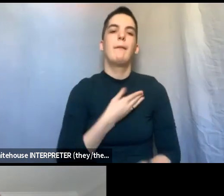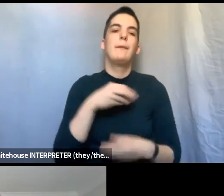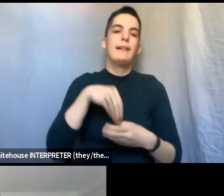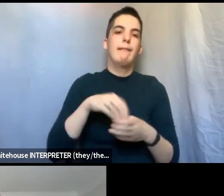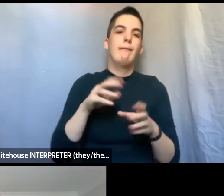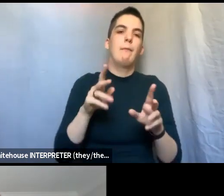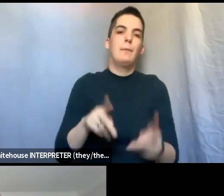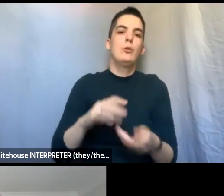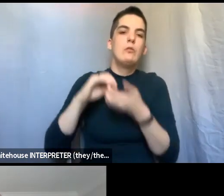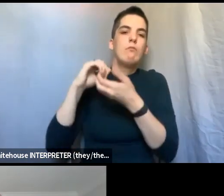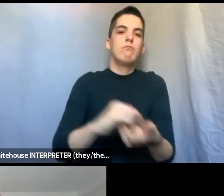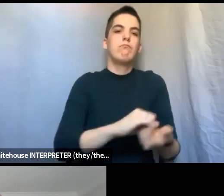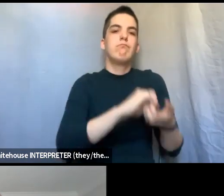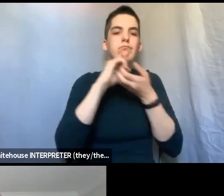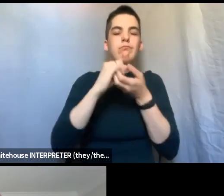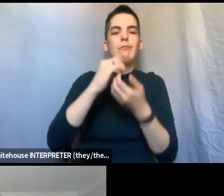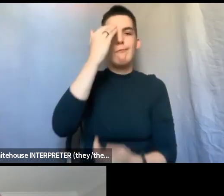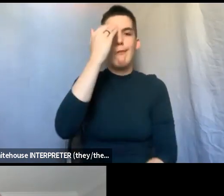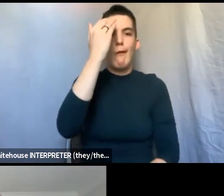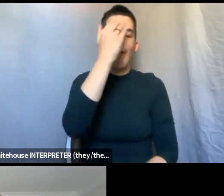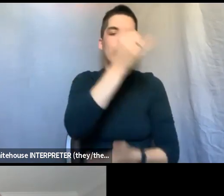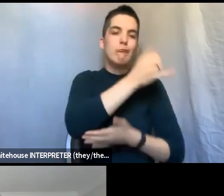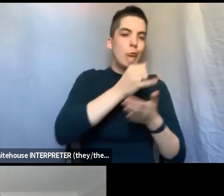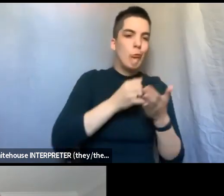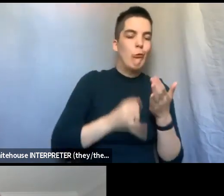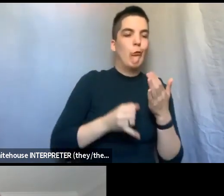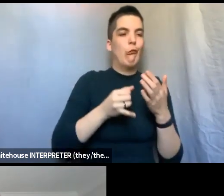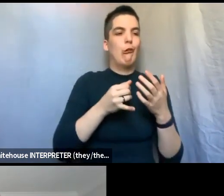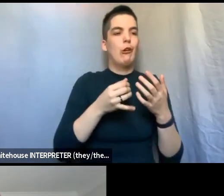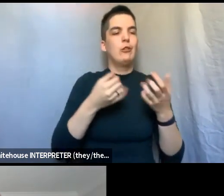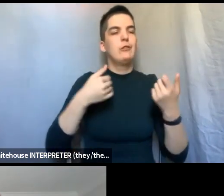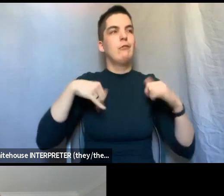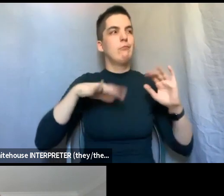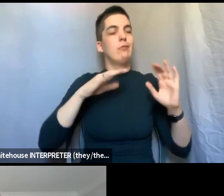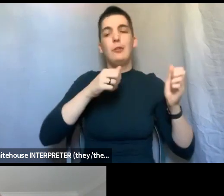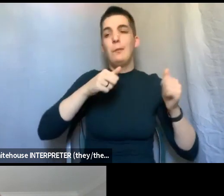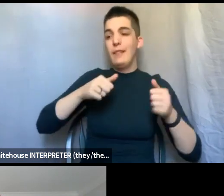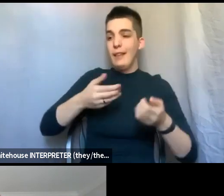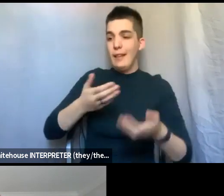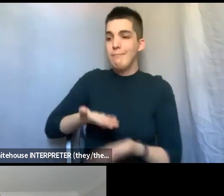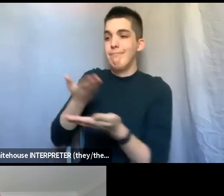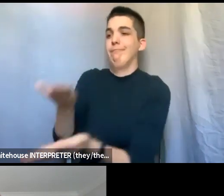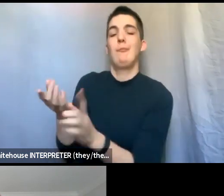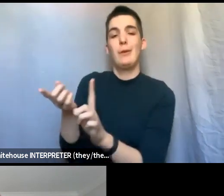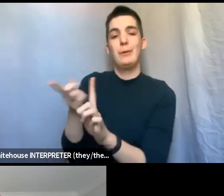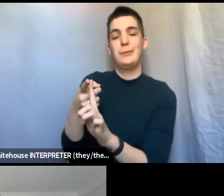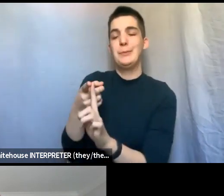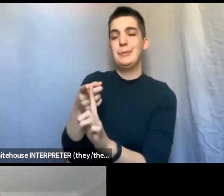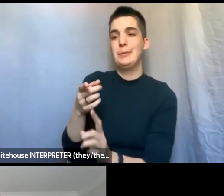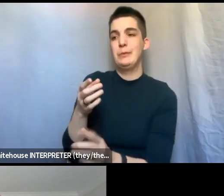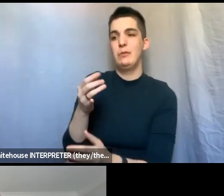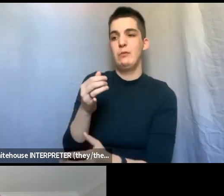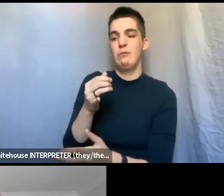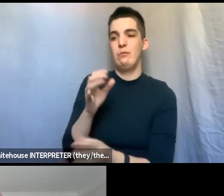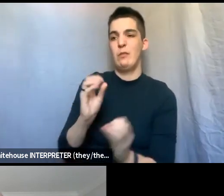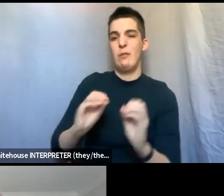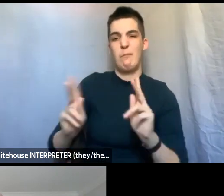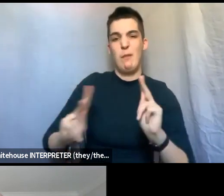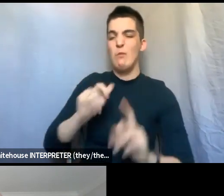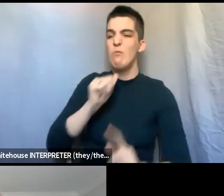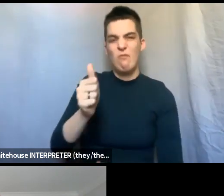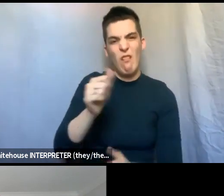and power and artistry to non-artists without gifts of any kind. Those